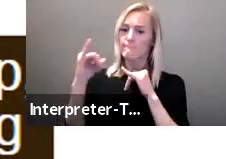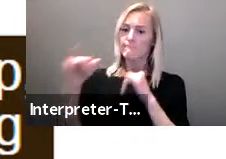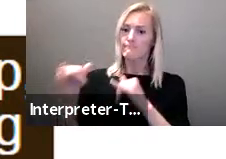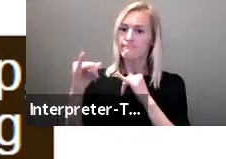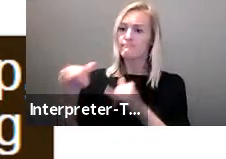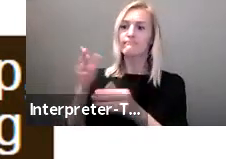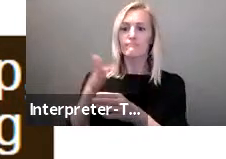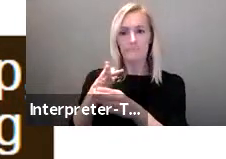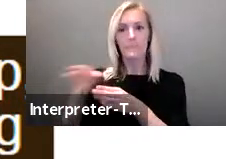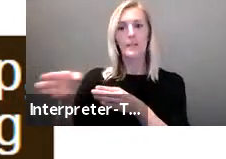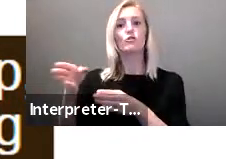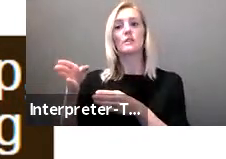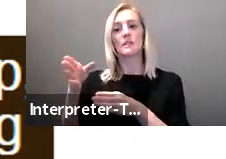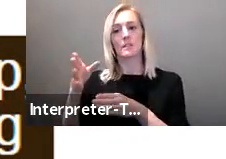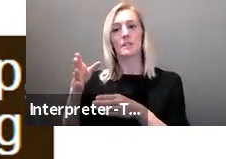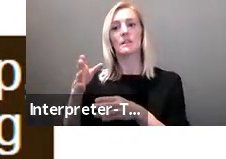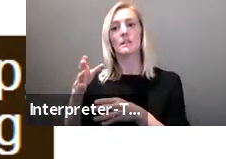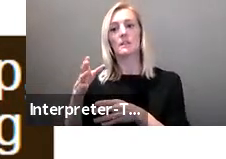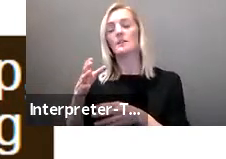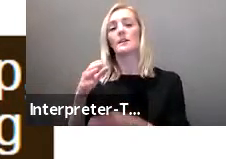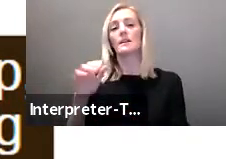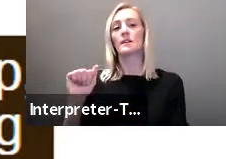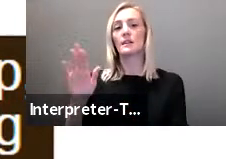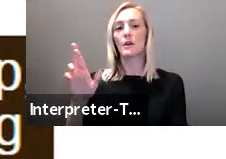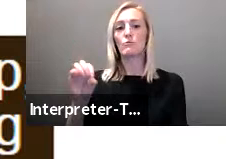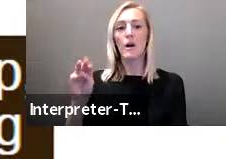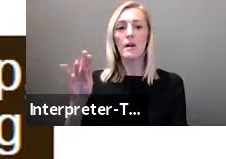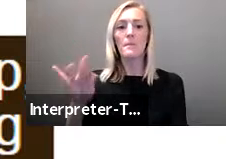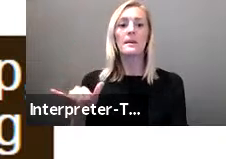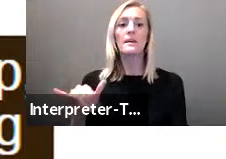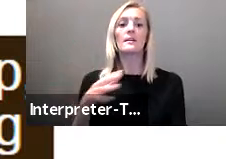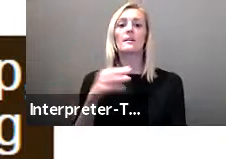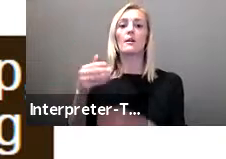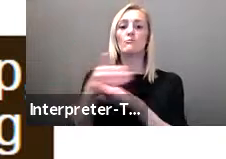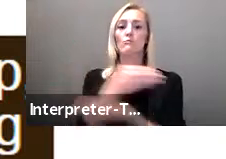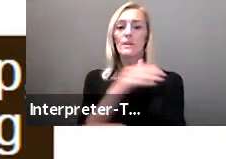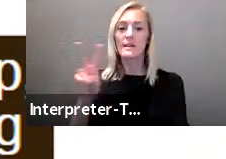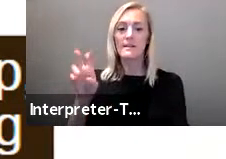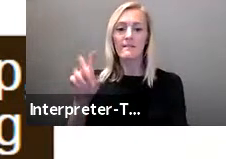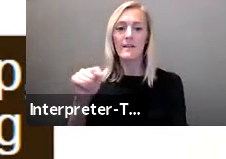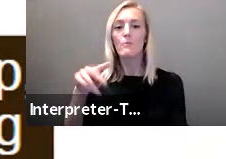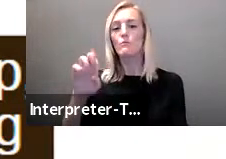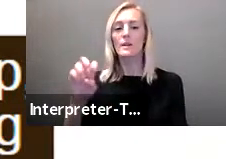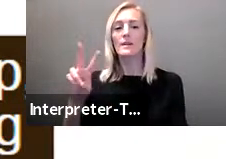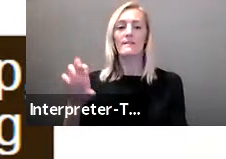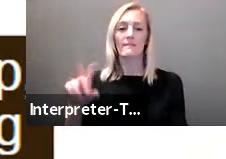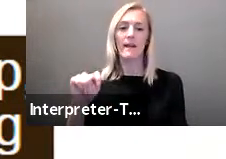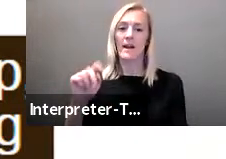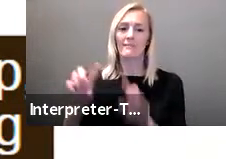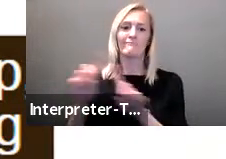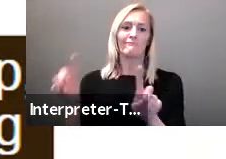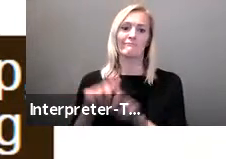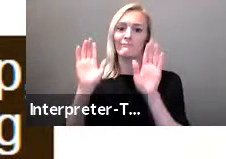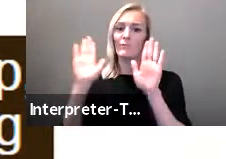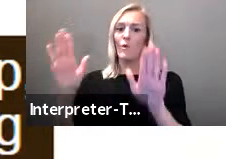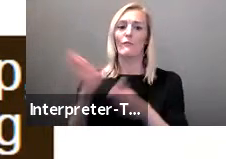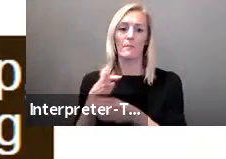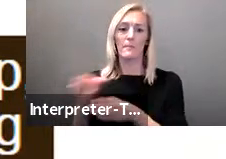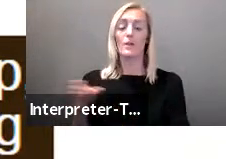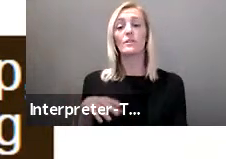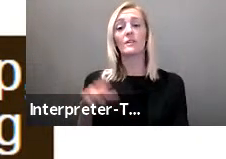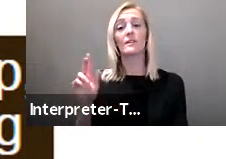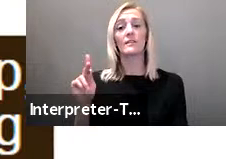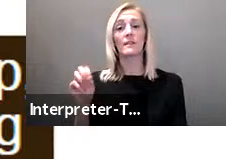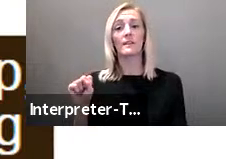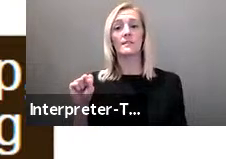majoring in agronomy and pre-vet and all of those wonderful majors. At K-State, they get